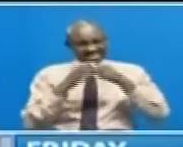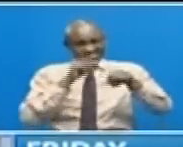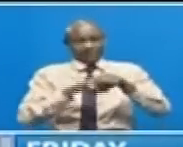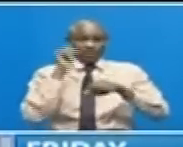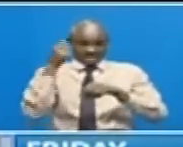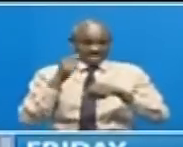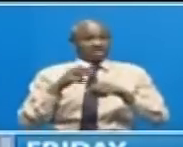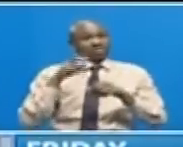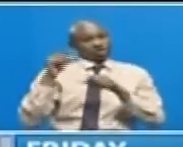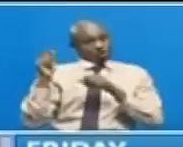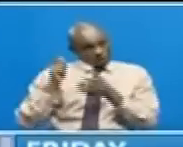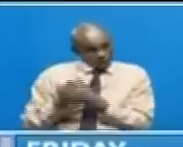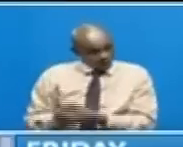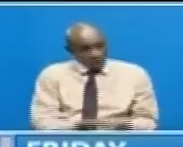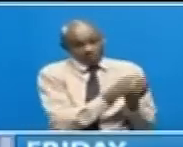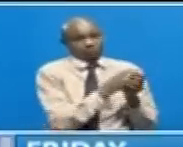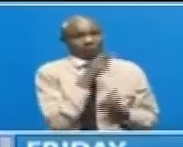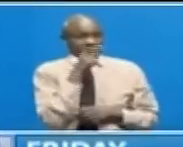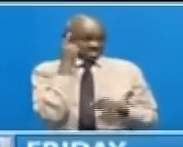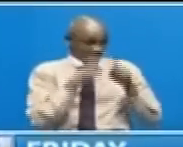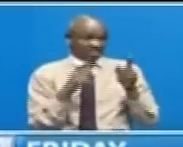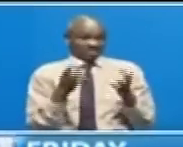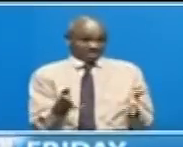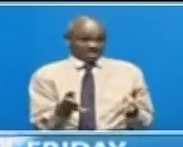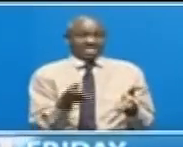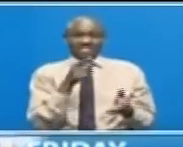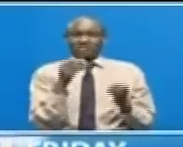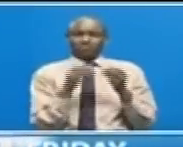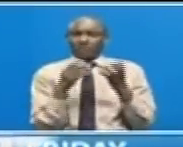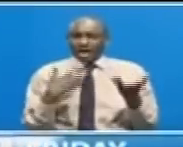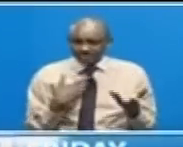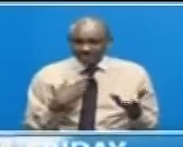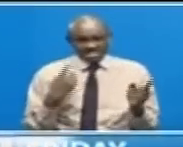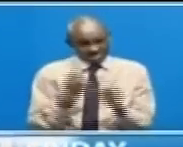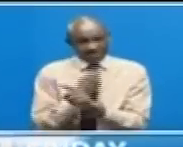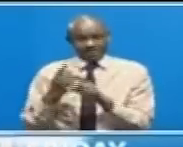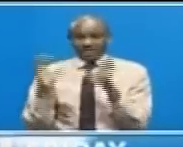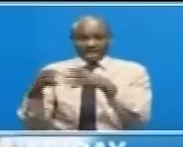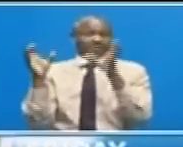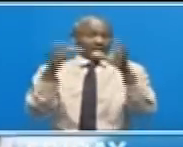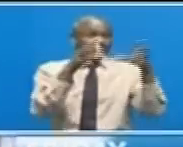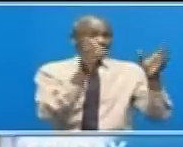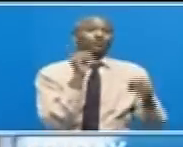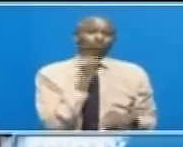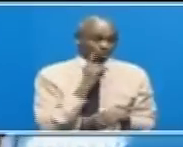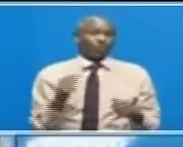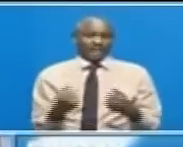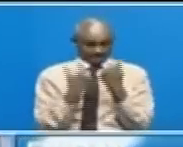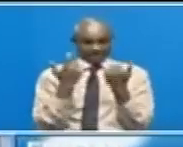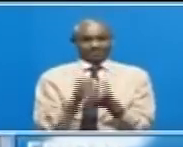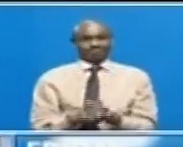Kenya Golfers of the Year series. The tournament is one among other events that is set in different clubs tomorrow.